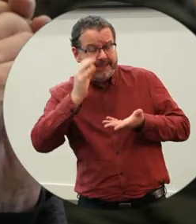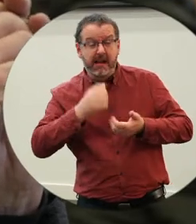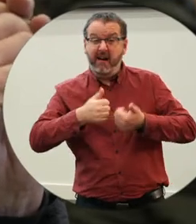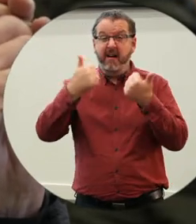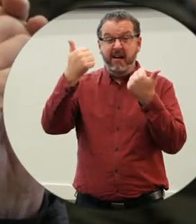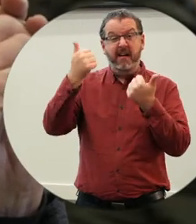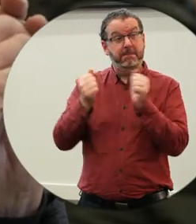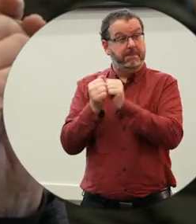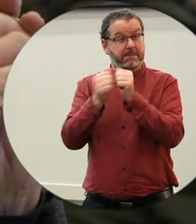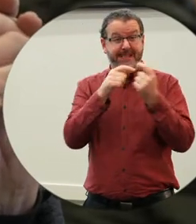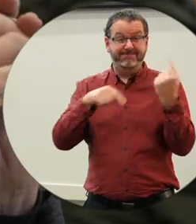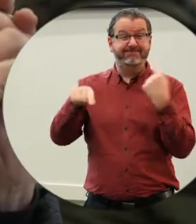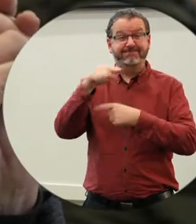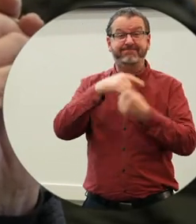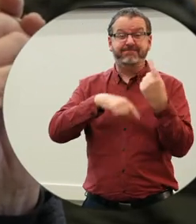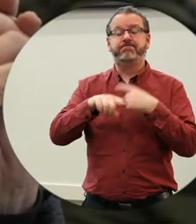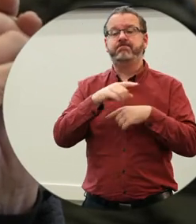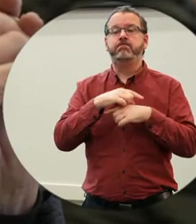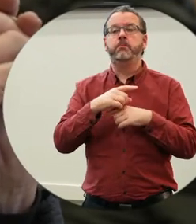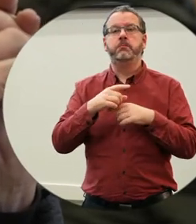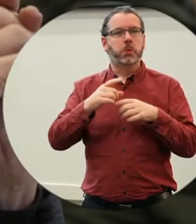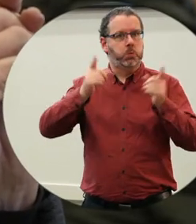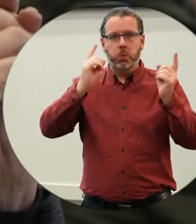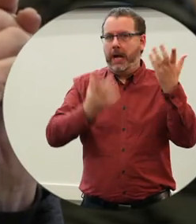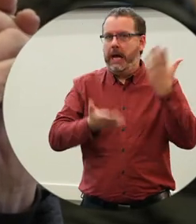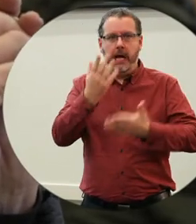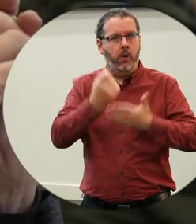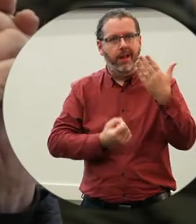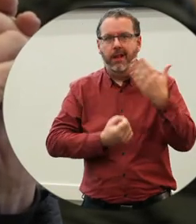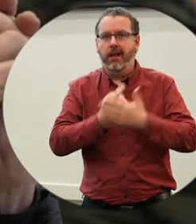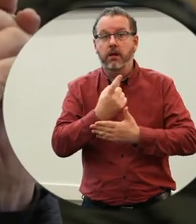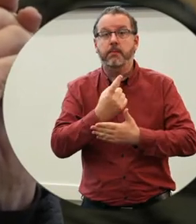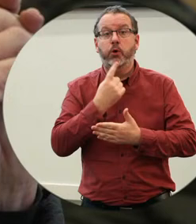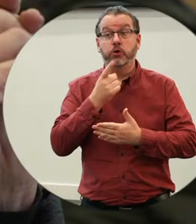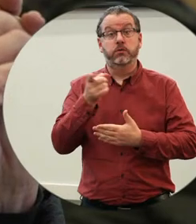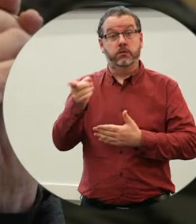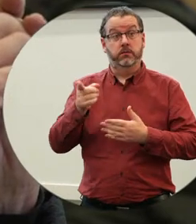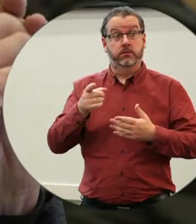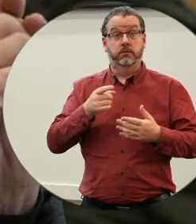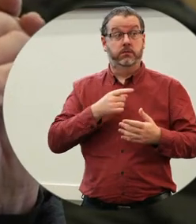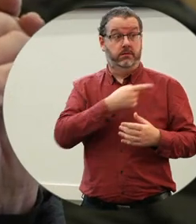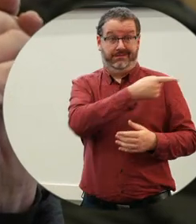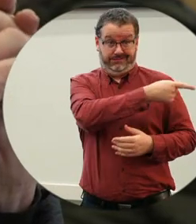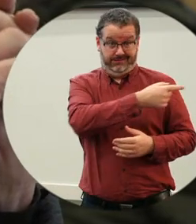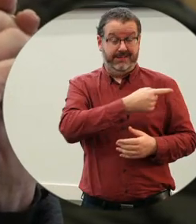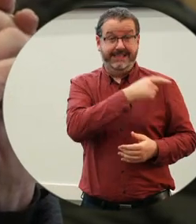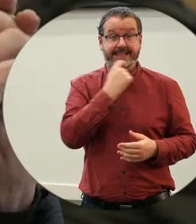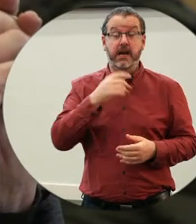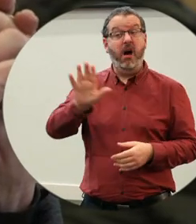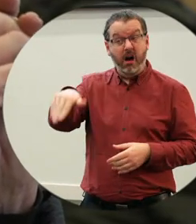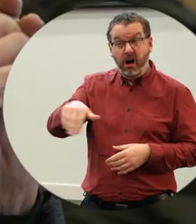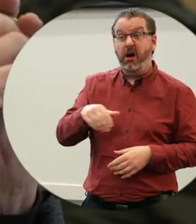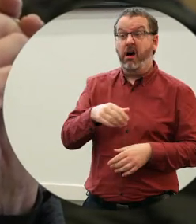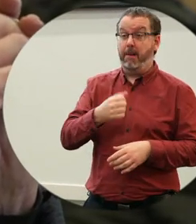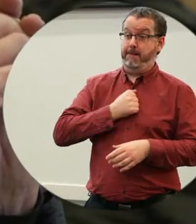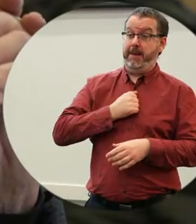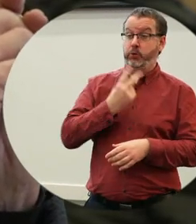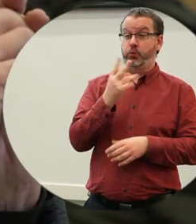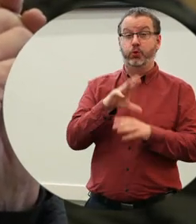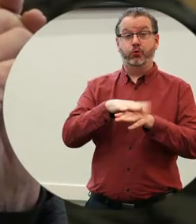fine. In passing, and I have no idea how it happened, she happened to say, both my grandfathers were in the